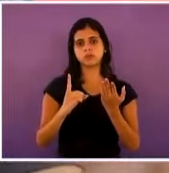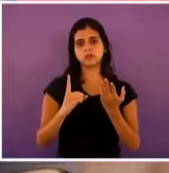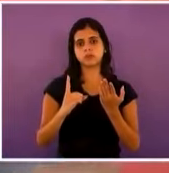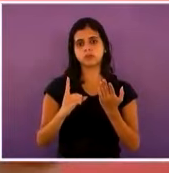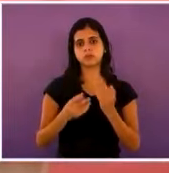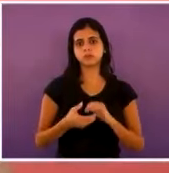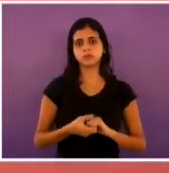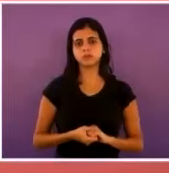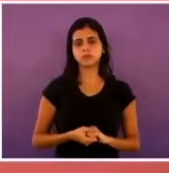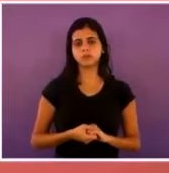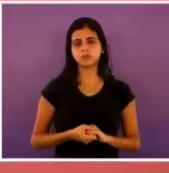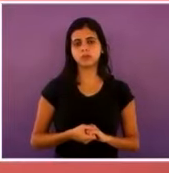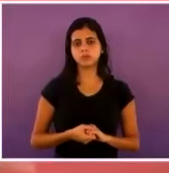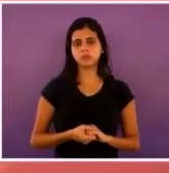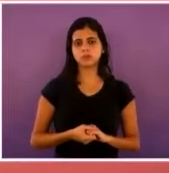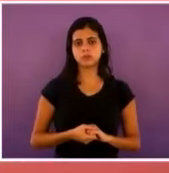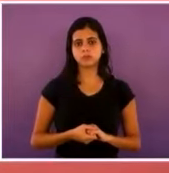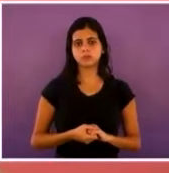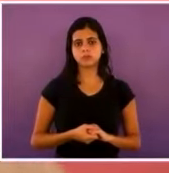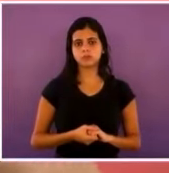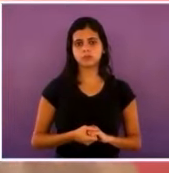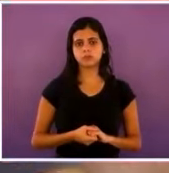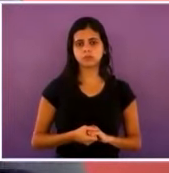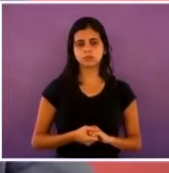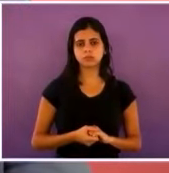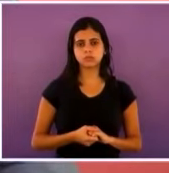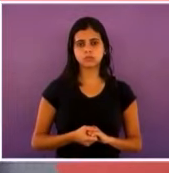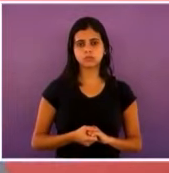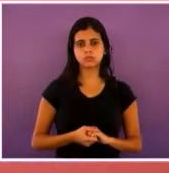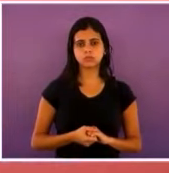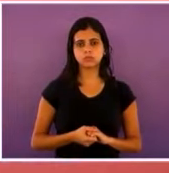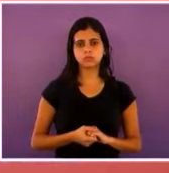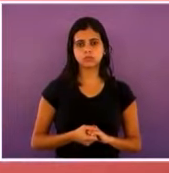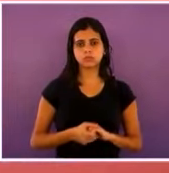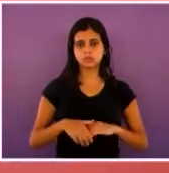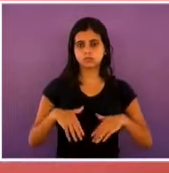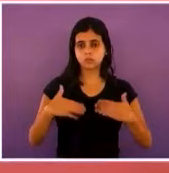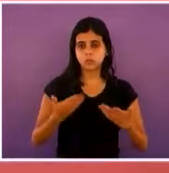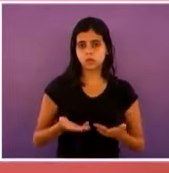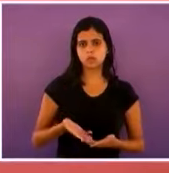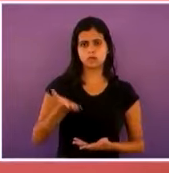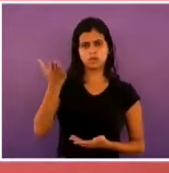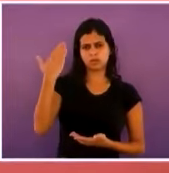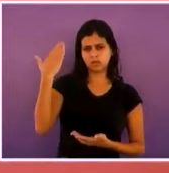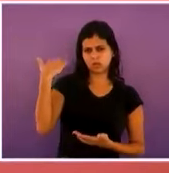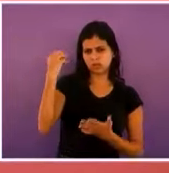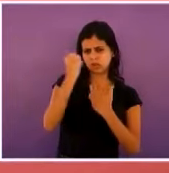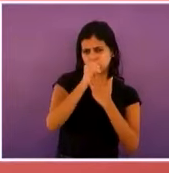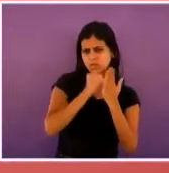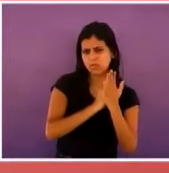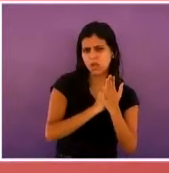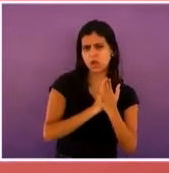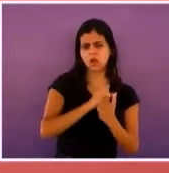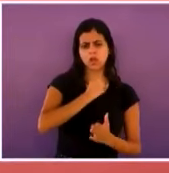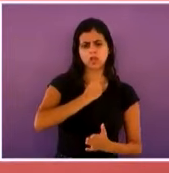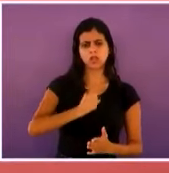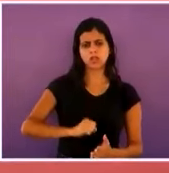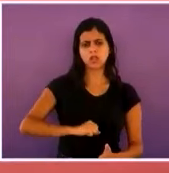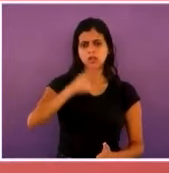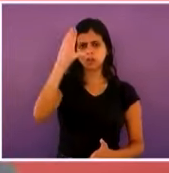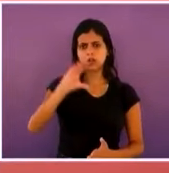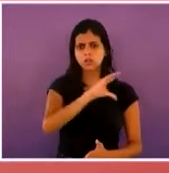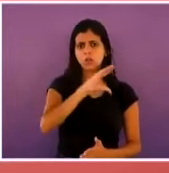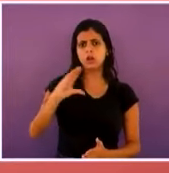priests at the time were very poorly educated. E naquela época, a maior parte dos sacerdotes católicos